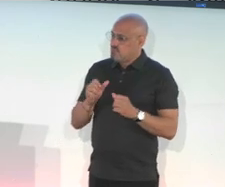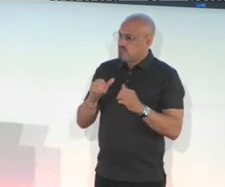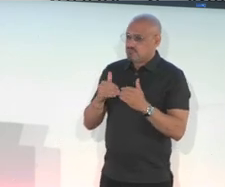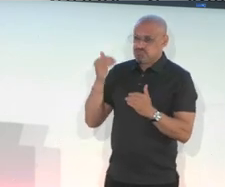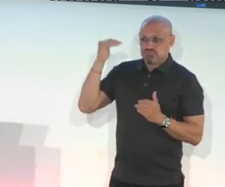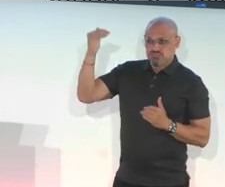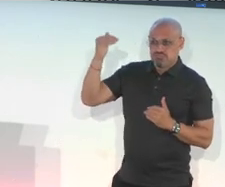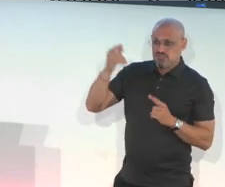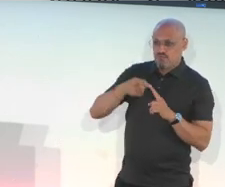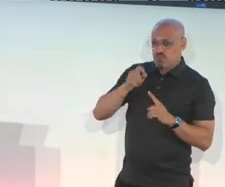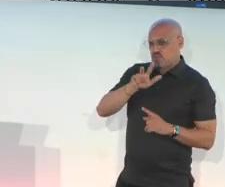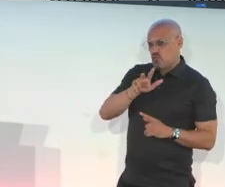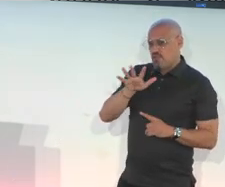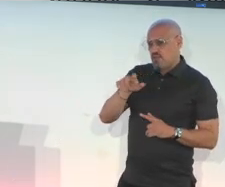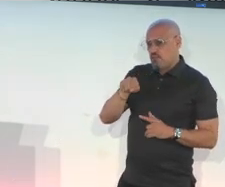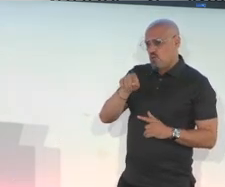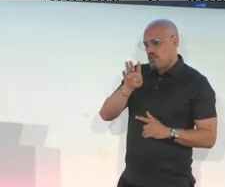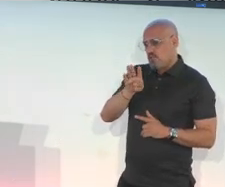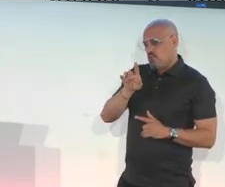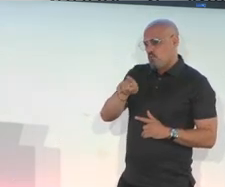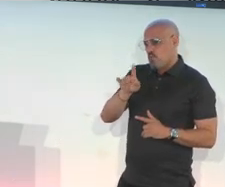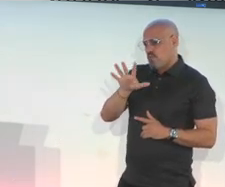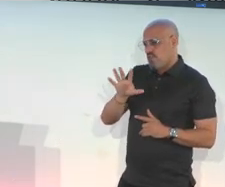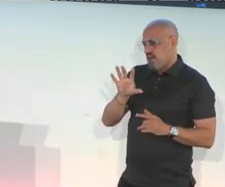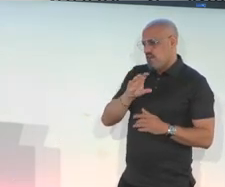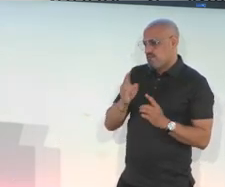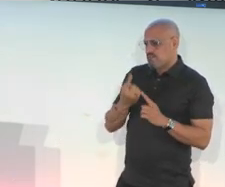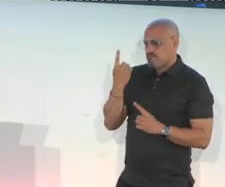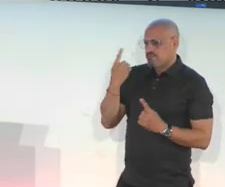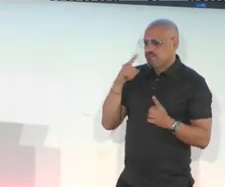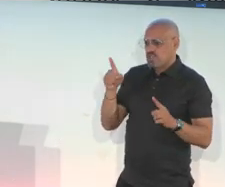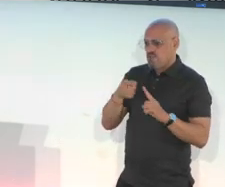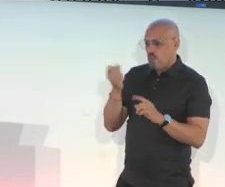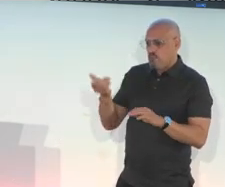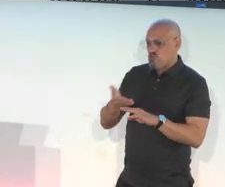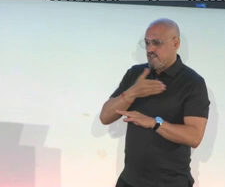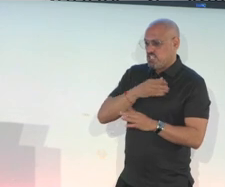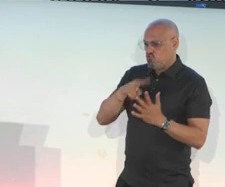the 34.5 that I achieved in my previous experiment.